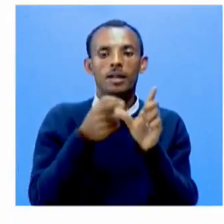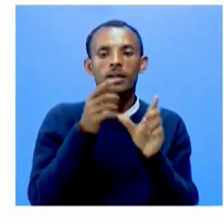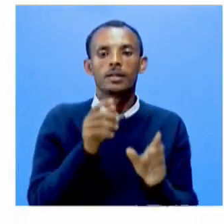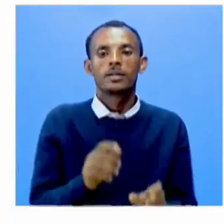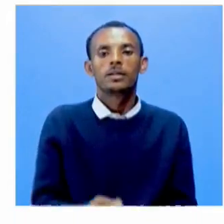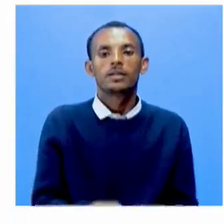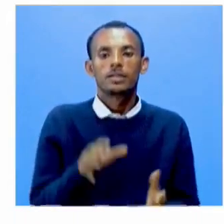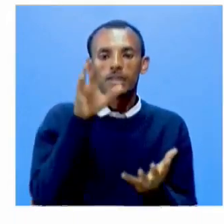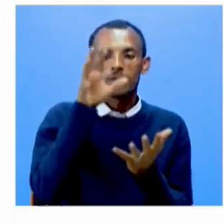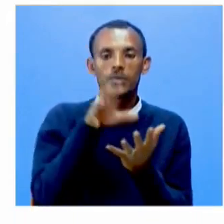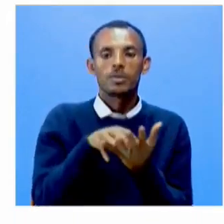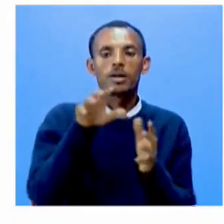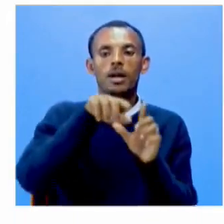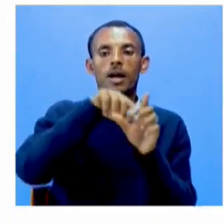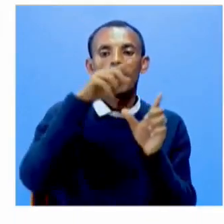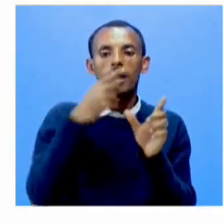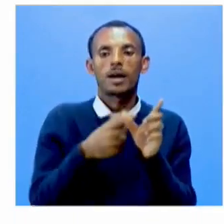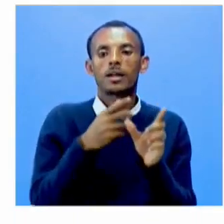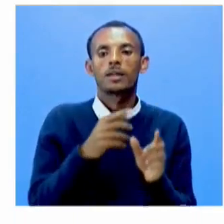between